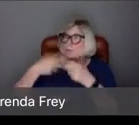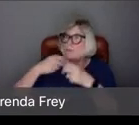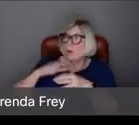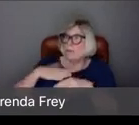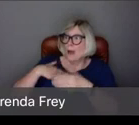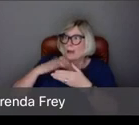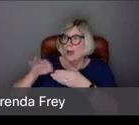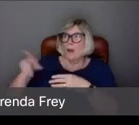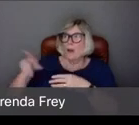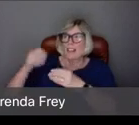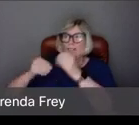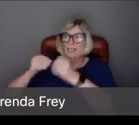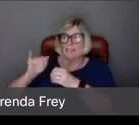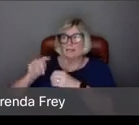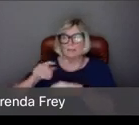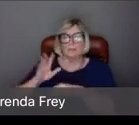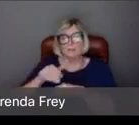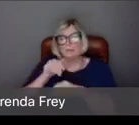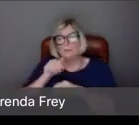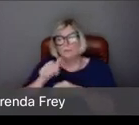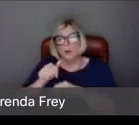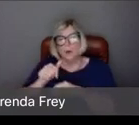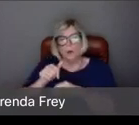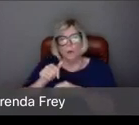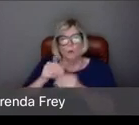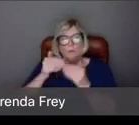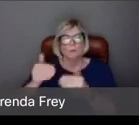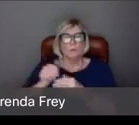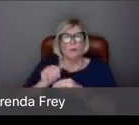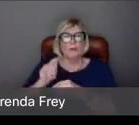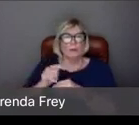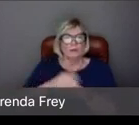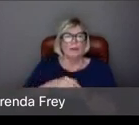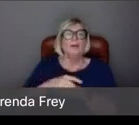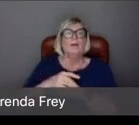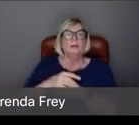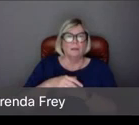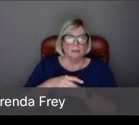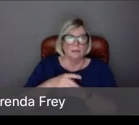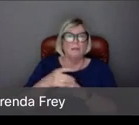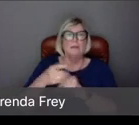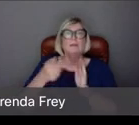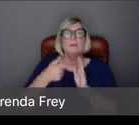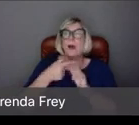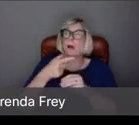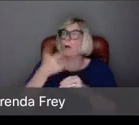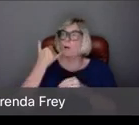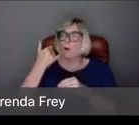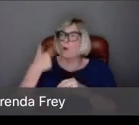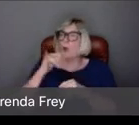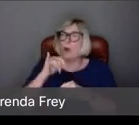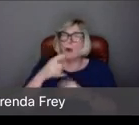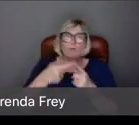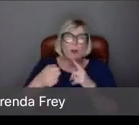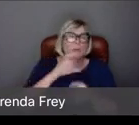fix it. So don't fall for that one. Yeah, and they spoof phone numbers all the time. It looks sometimes like it's coming from a sheriff or coming from the